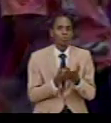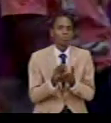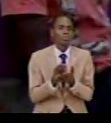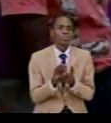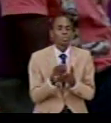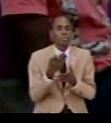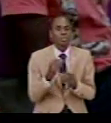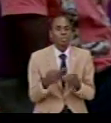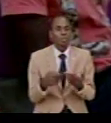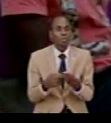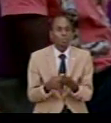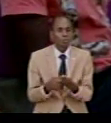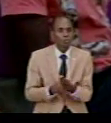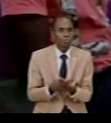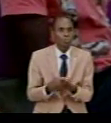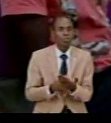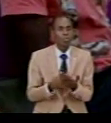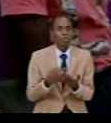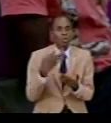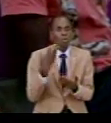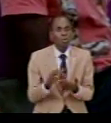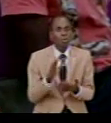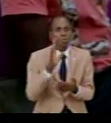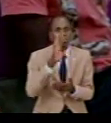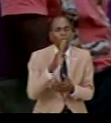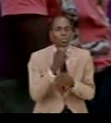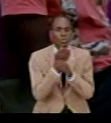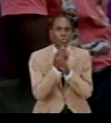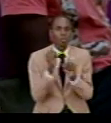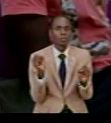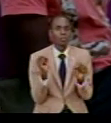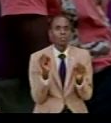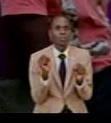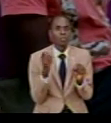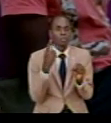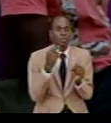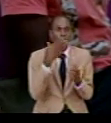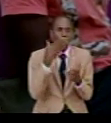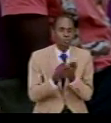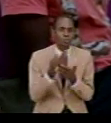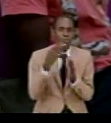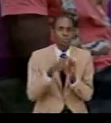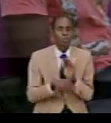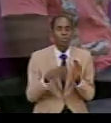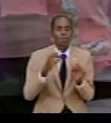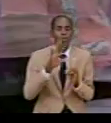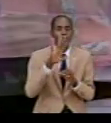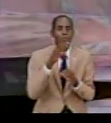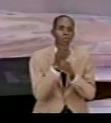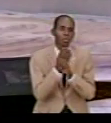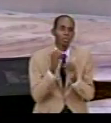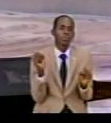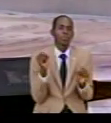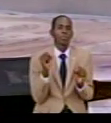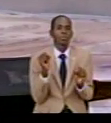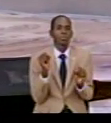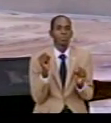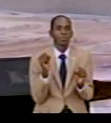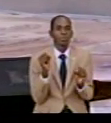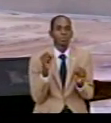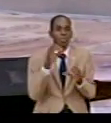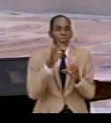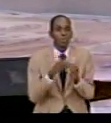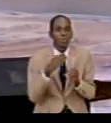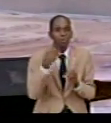the gospel of your salvation, the good news of your salvation, in